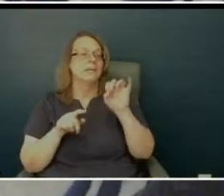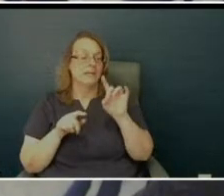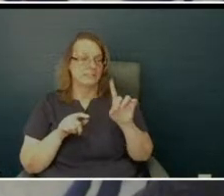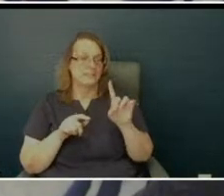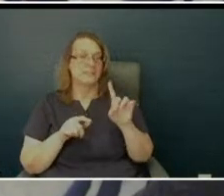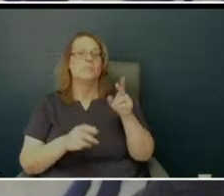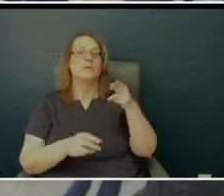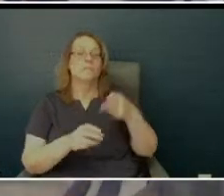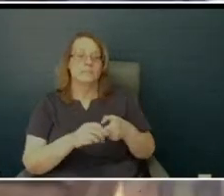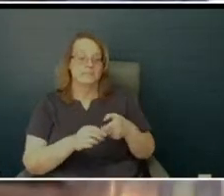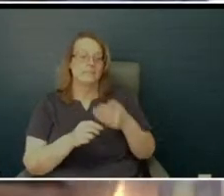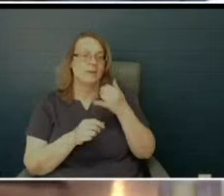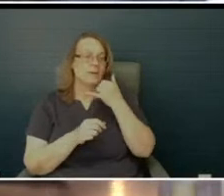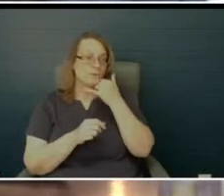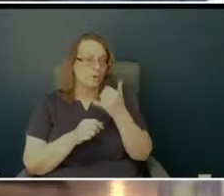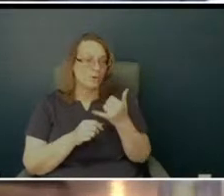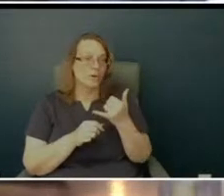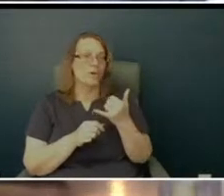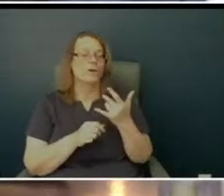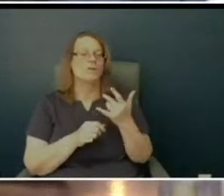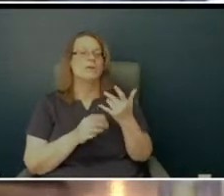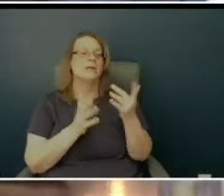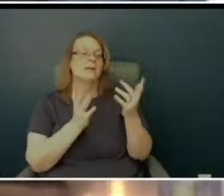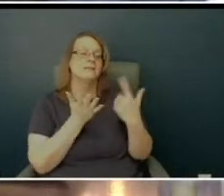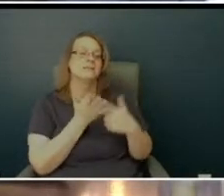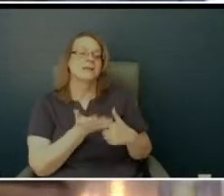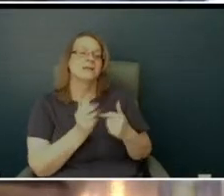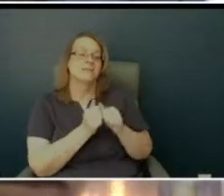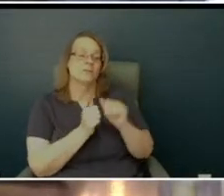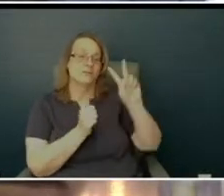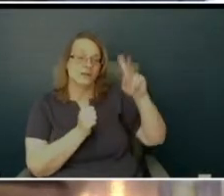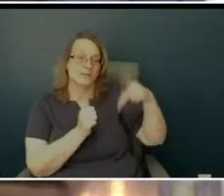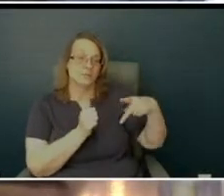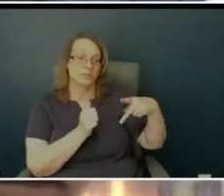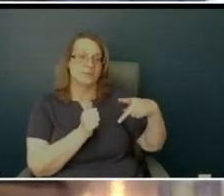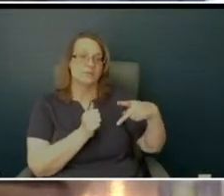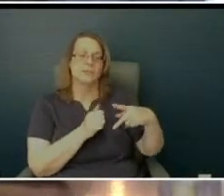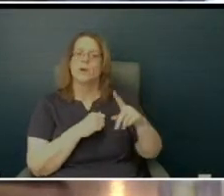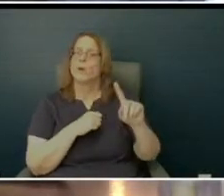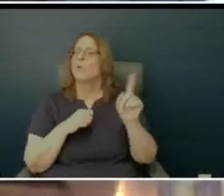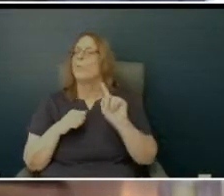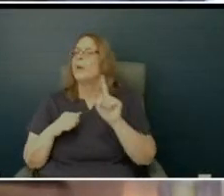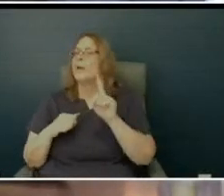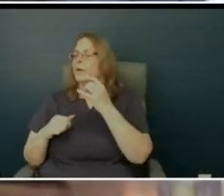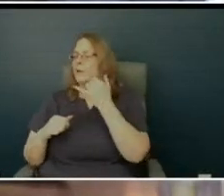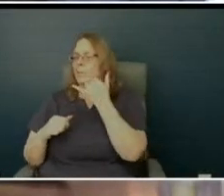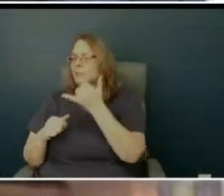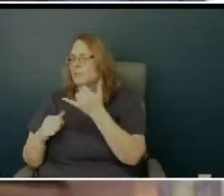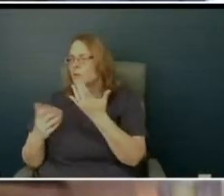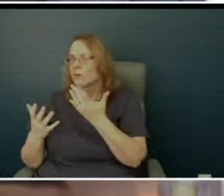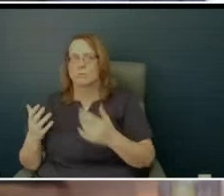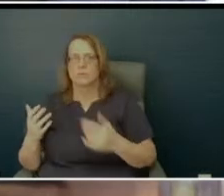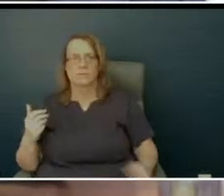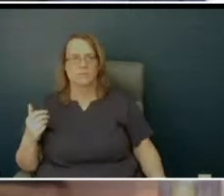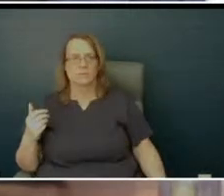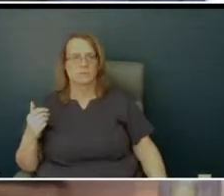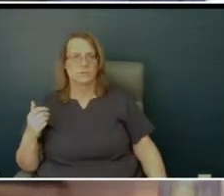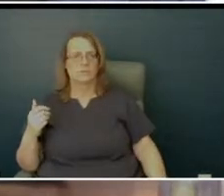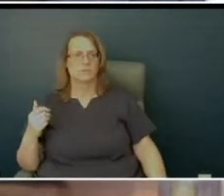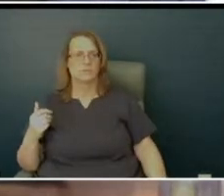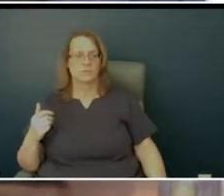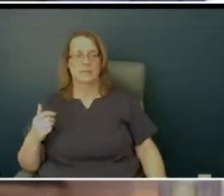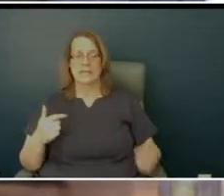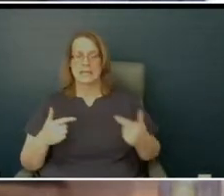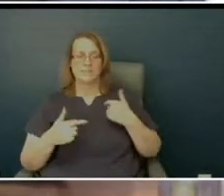participate in briefing the vice president as well as the congressional leadership that night, yes. And where'd you conduct that call at? I was in an